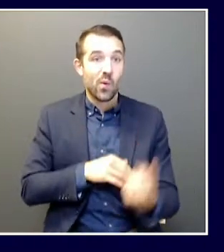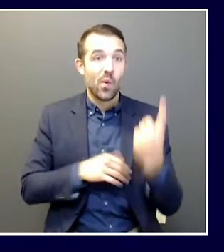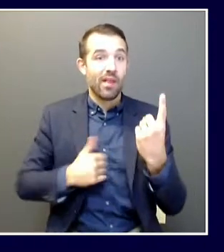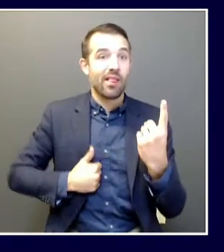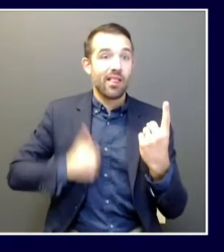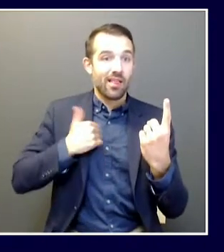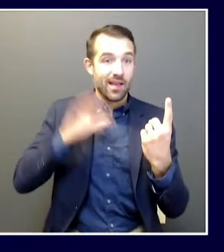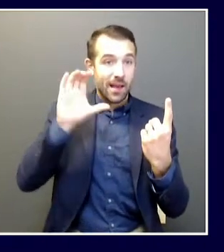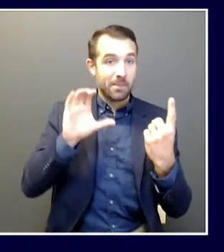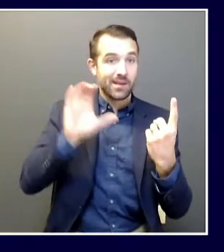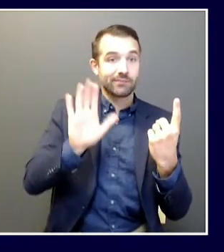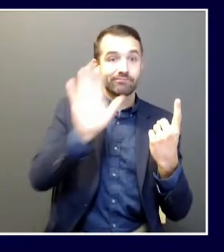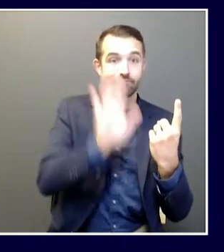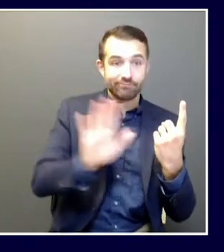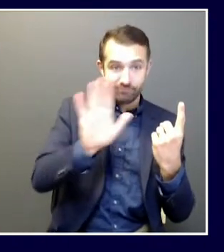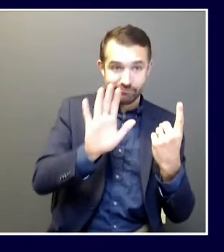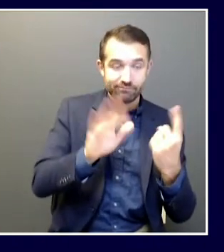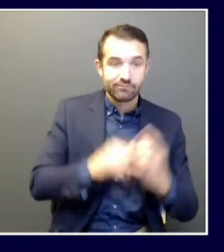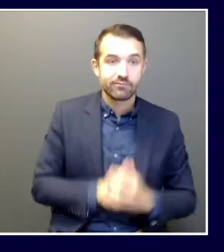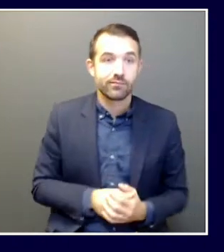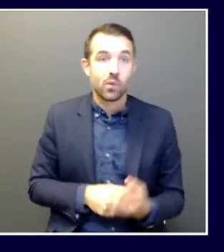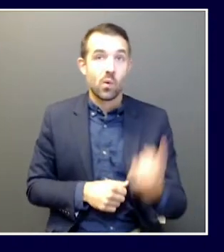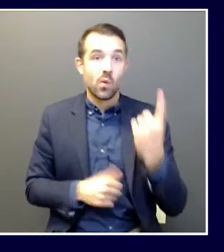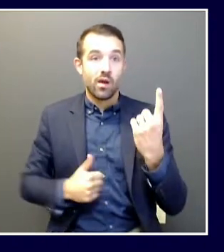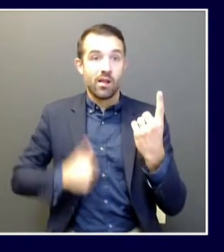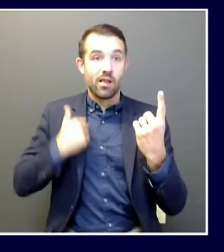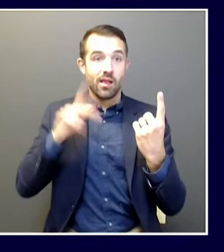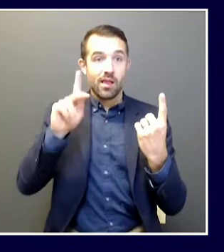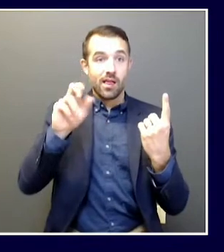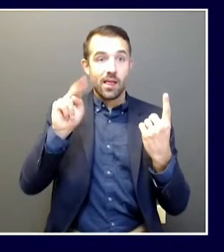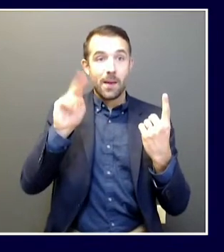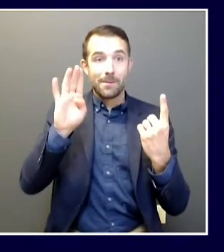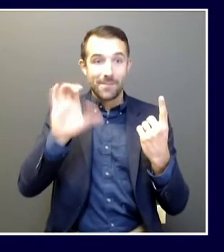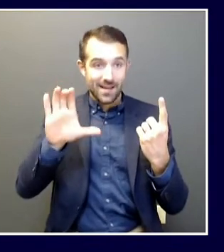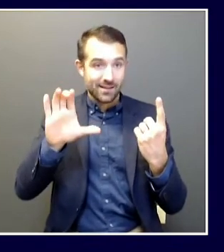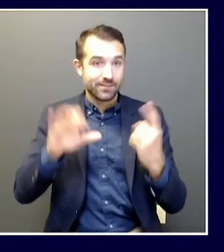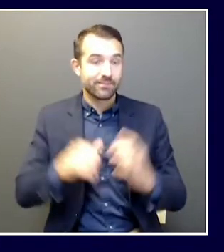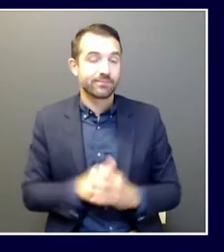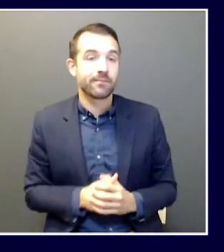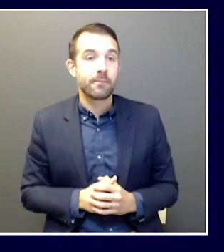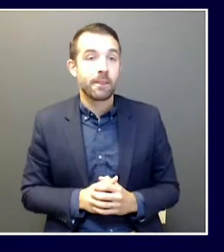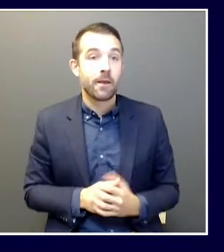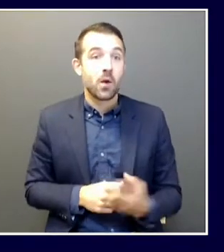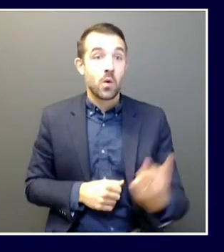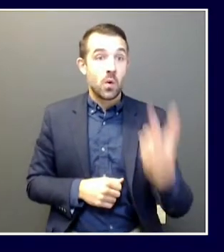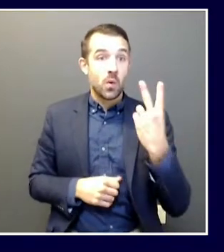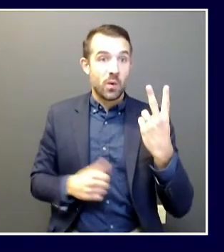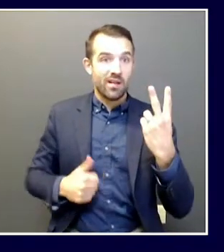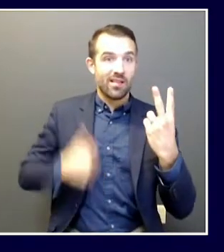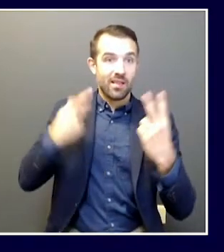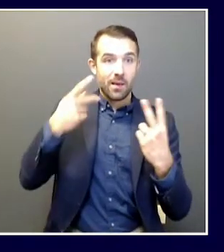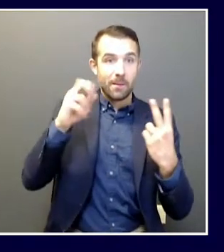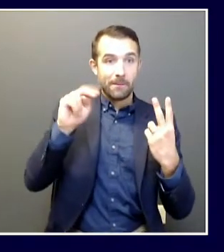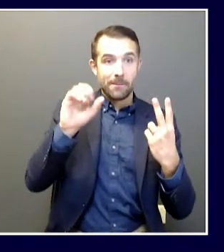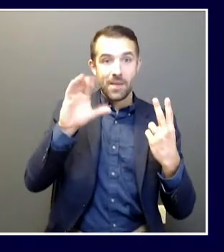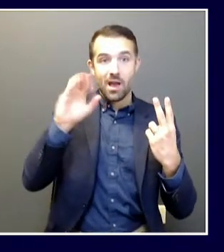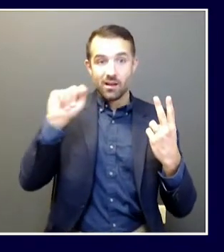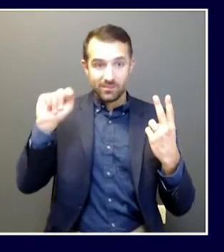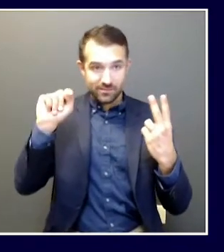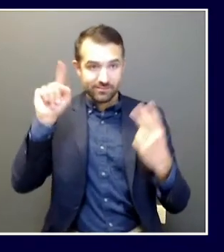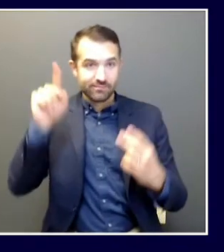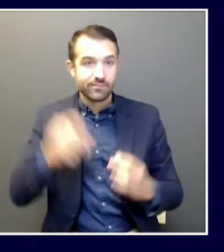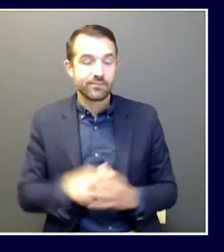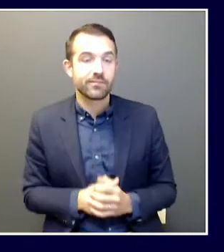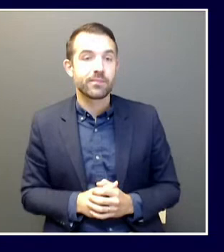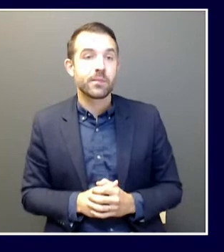another a resident of Kennebec County, 2 who were residents of Penobscot County, and 2 who were residents of Somerset